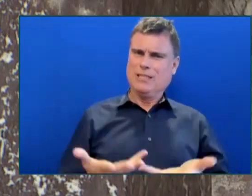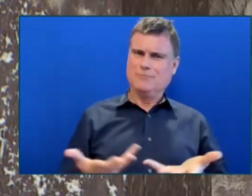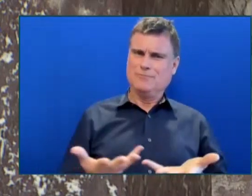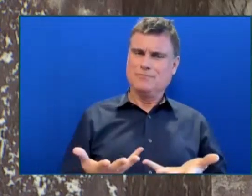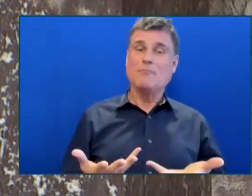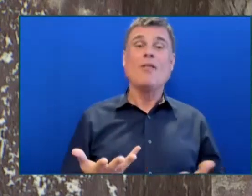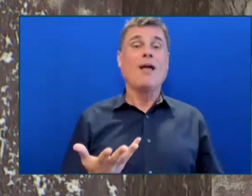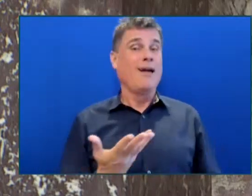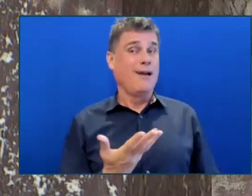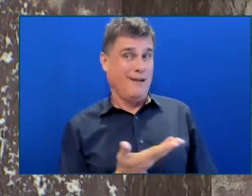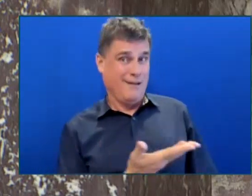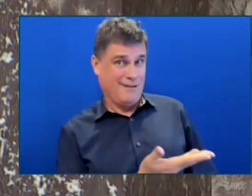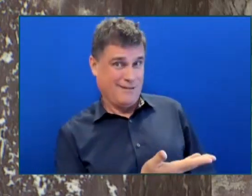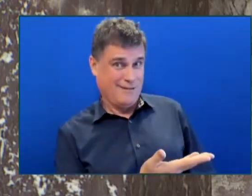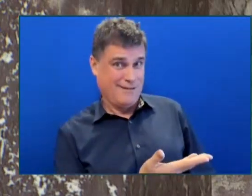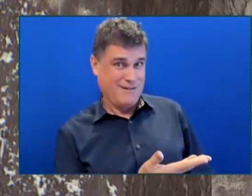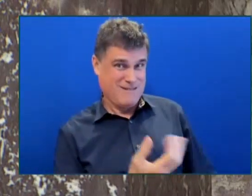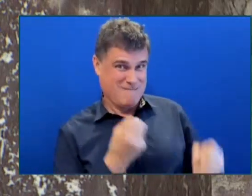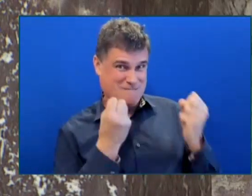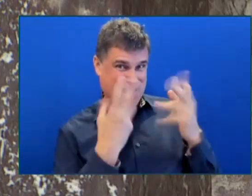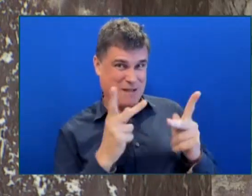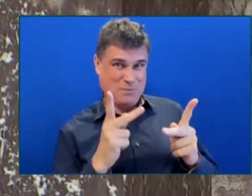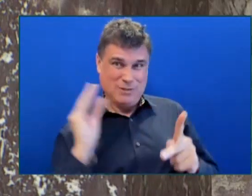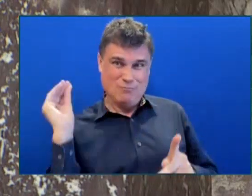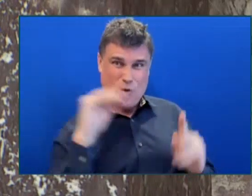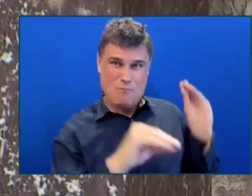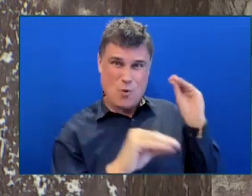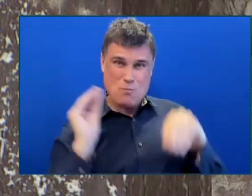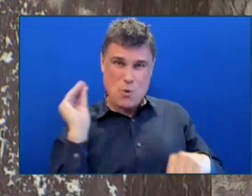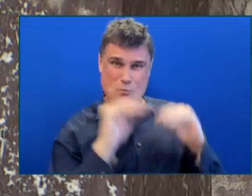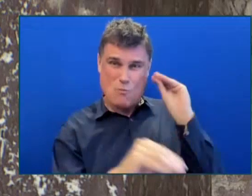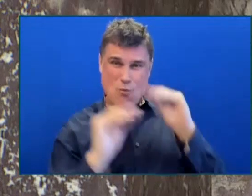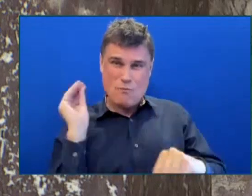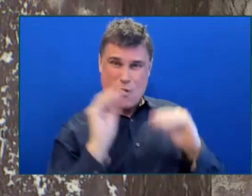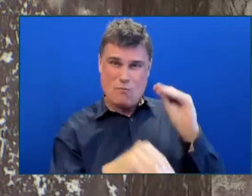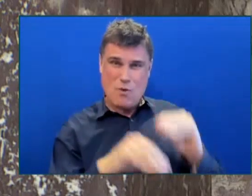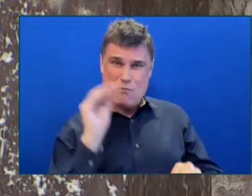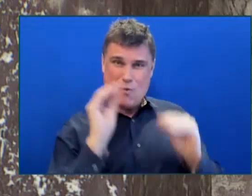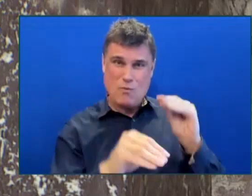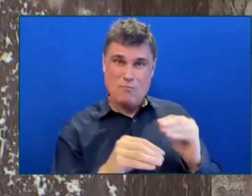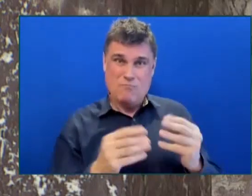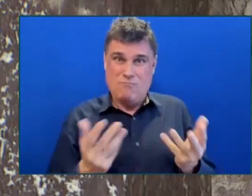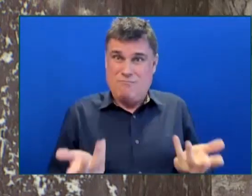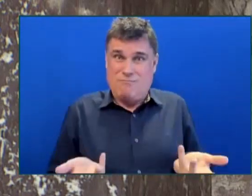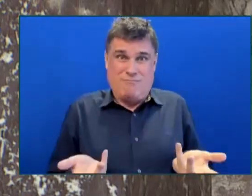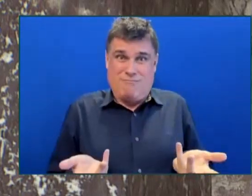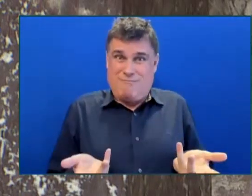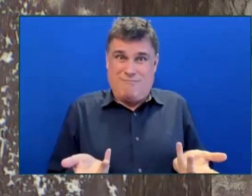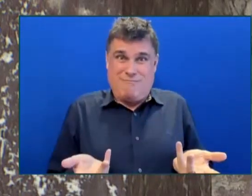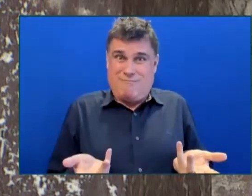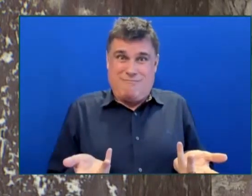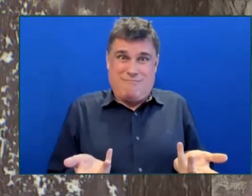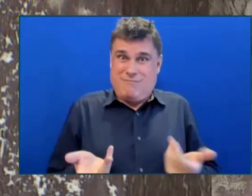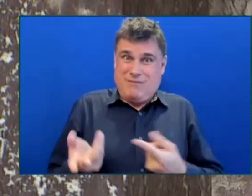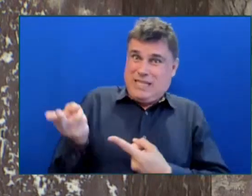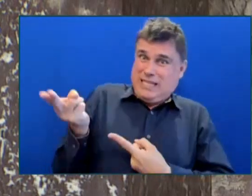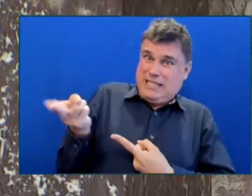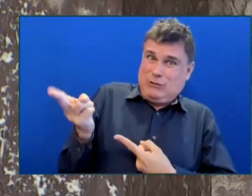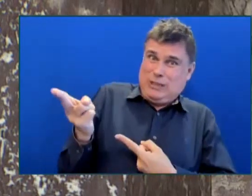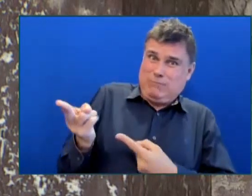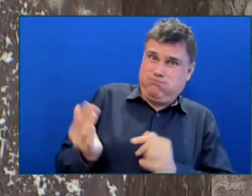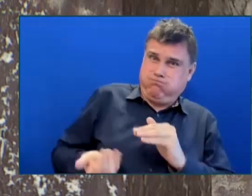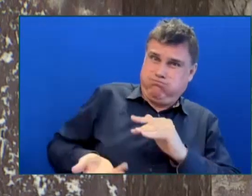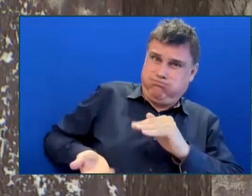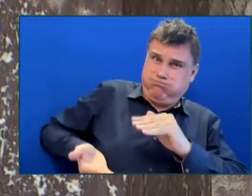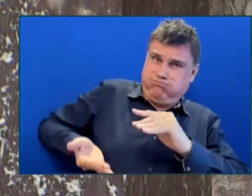Historic numbers, in fact, never seen in this province in history. And so we welcome people, we want them here, but we want them to be successful when they arrive.